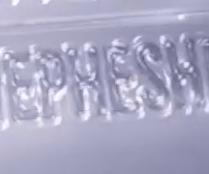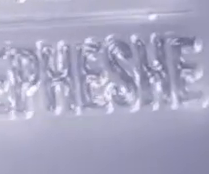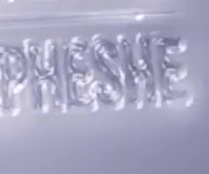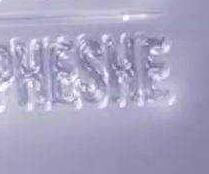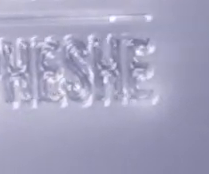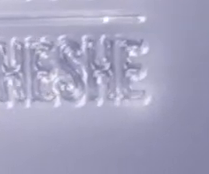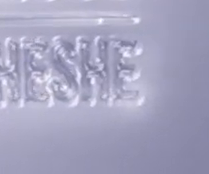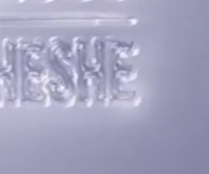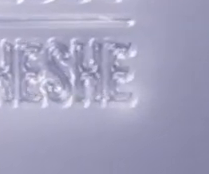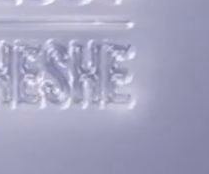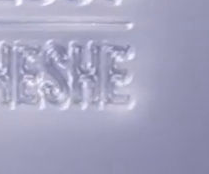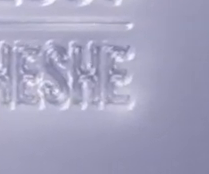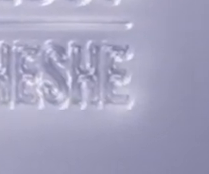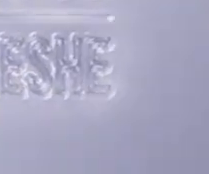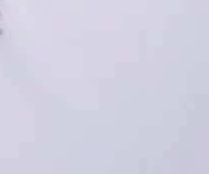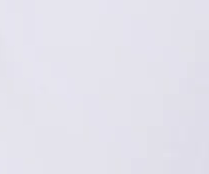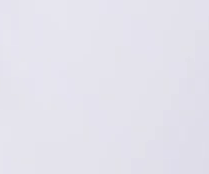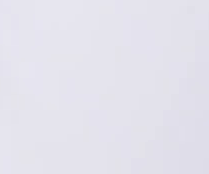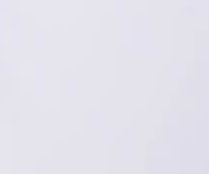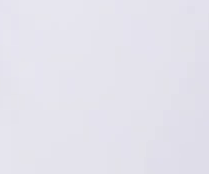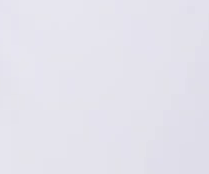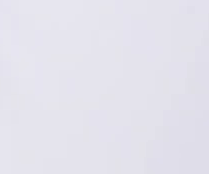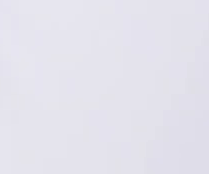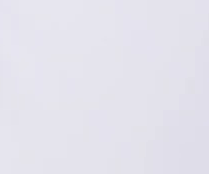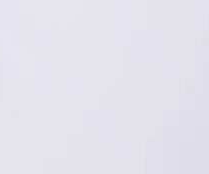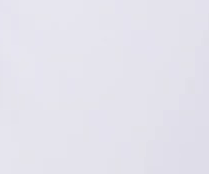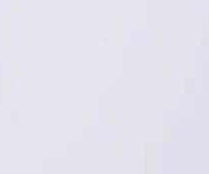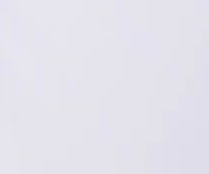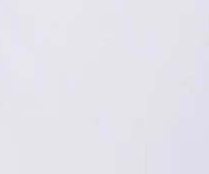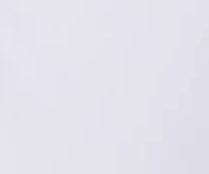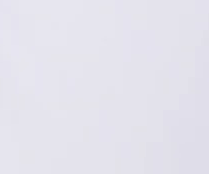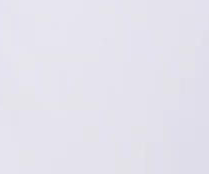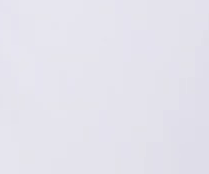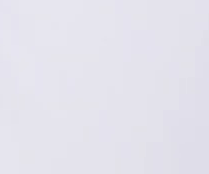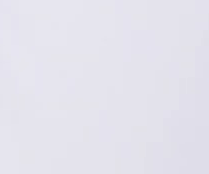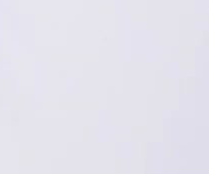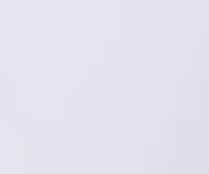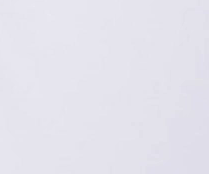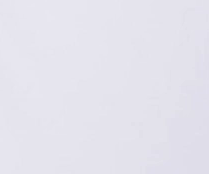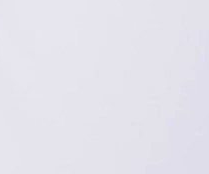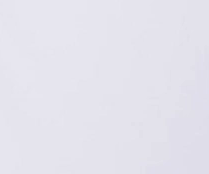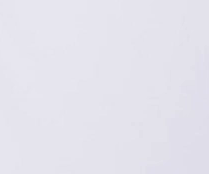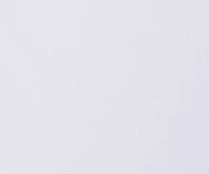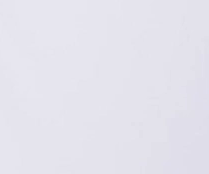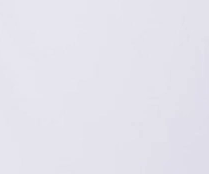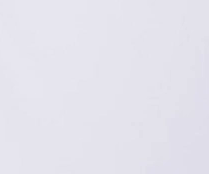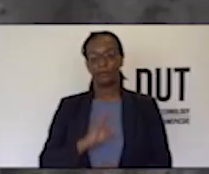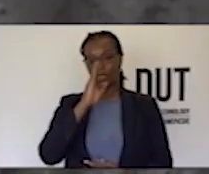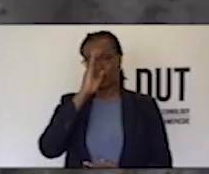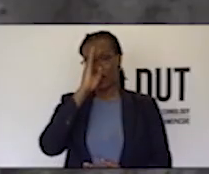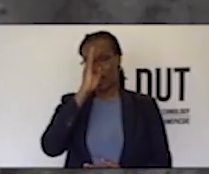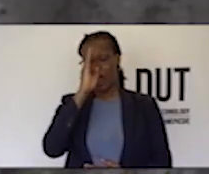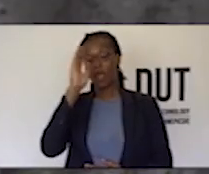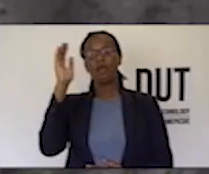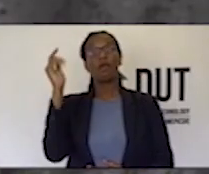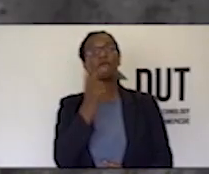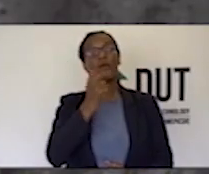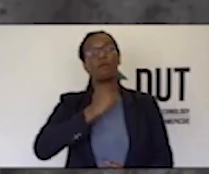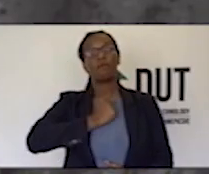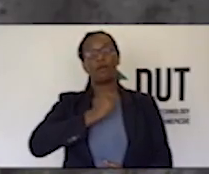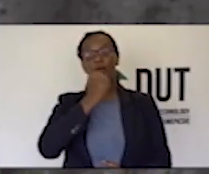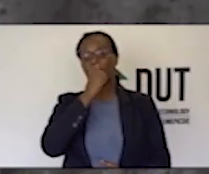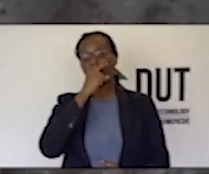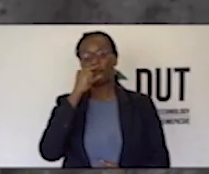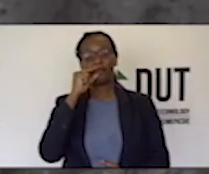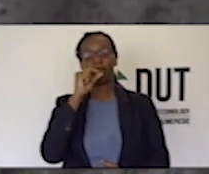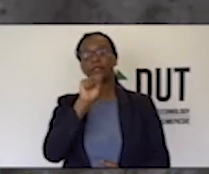And here's Sihle Mbanjwa, Acting Director for Student Services and Development in the Midland Center. Hello everyone, my